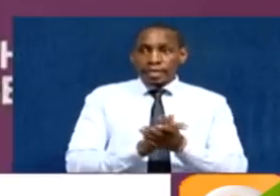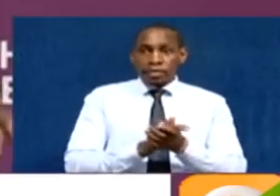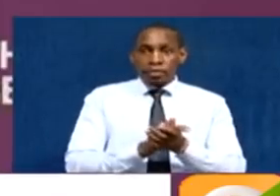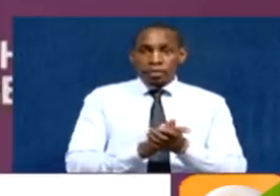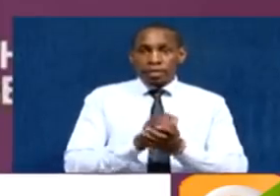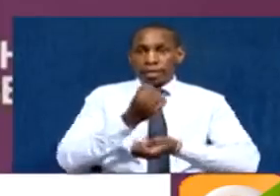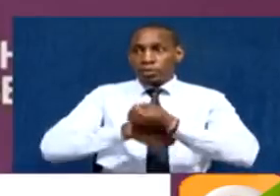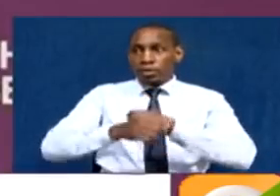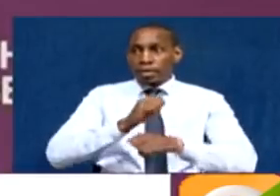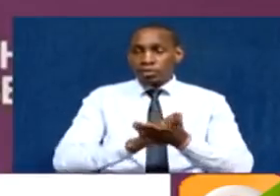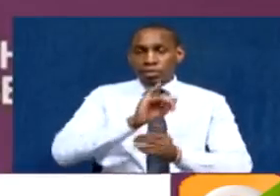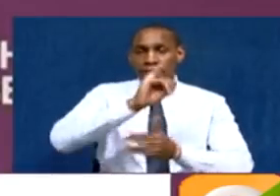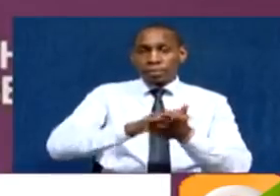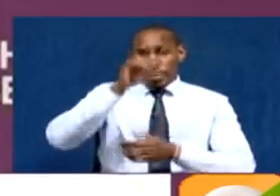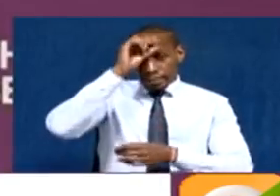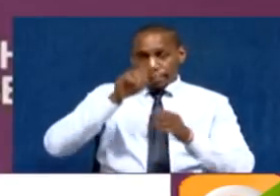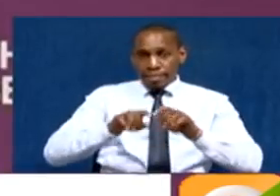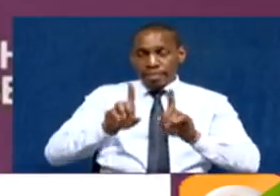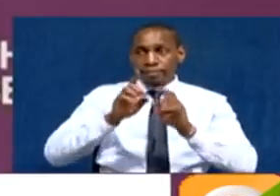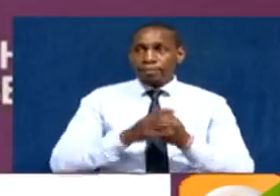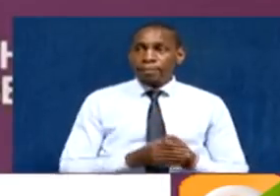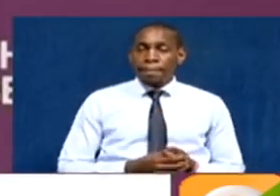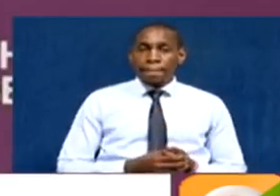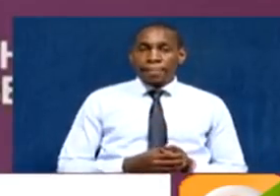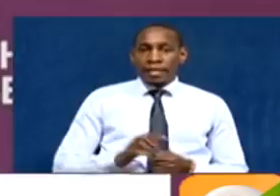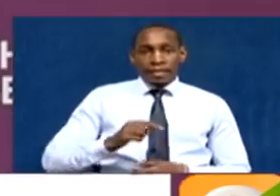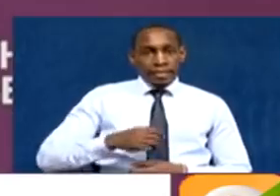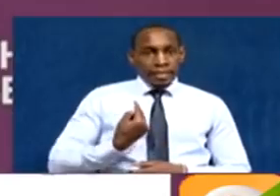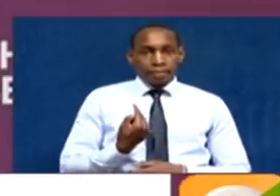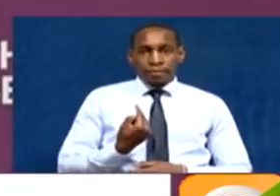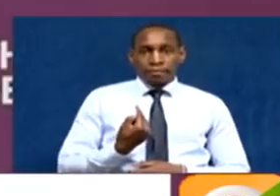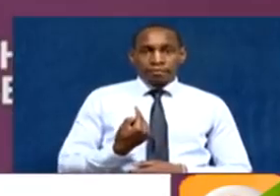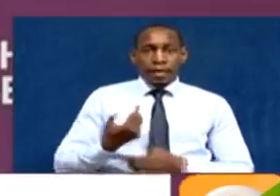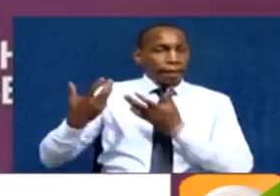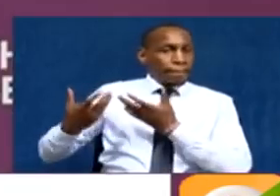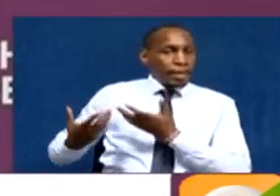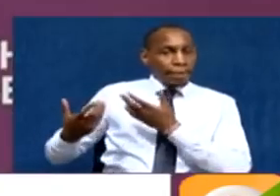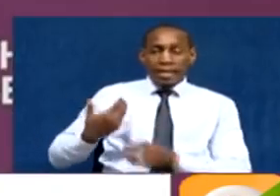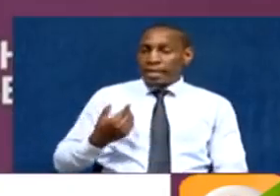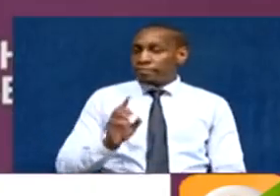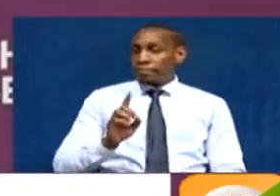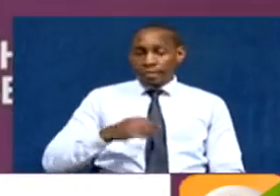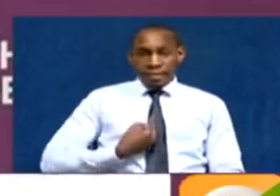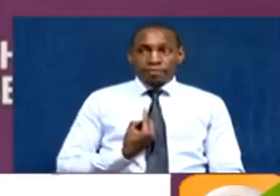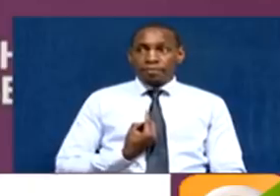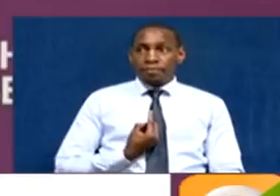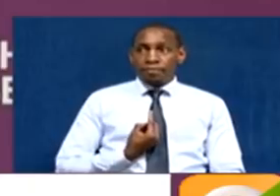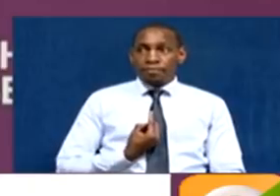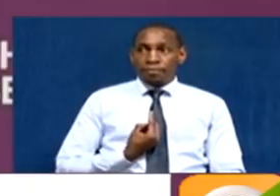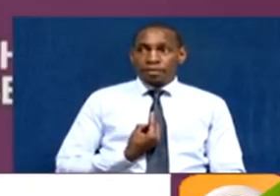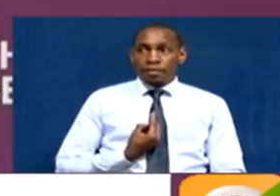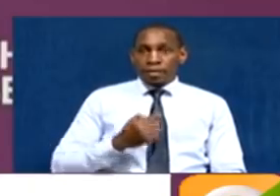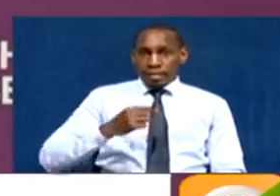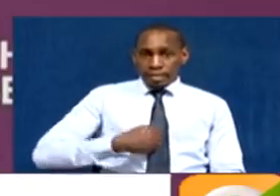contradictions within the Jubilee government itself. I do not have that kind of baggage myself.